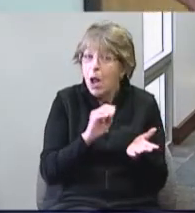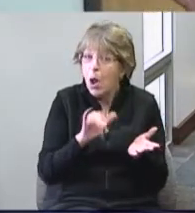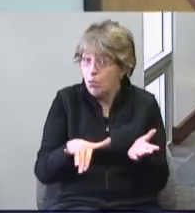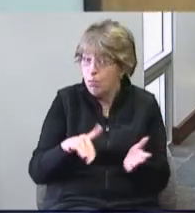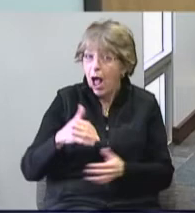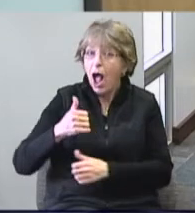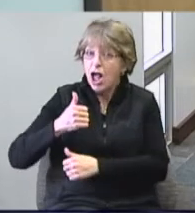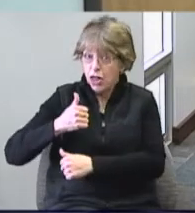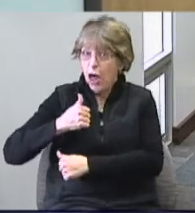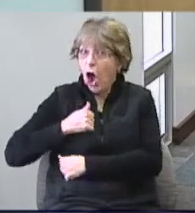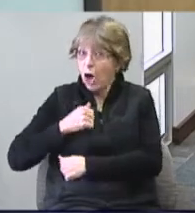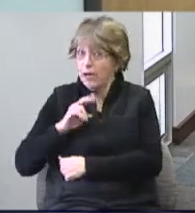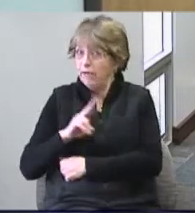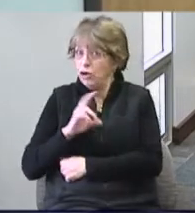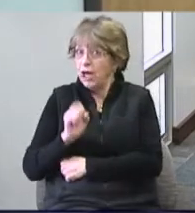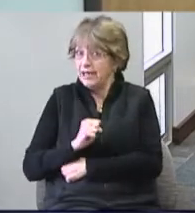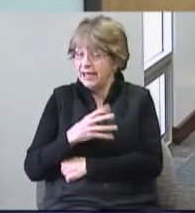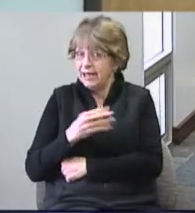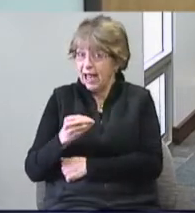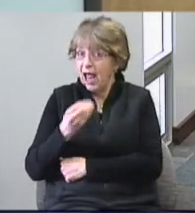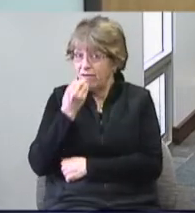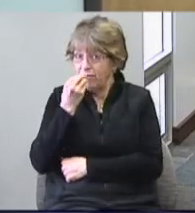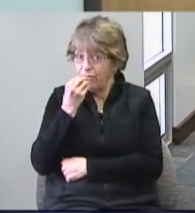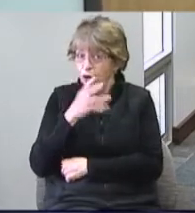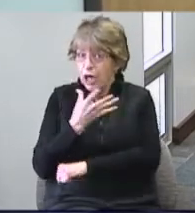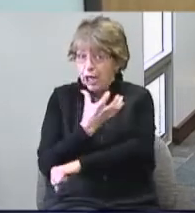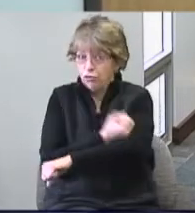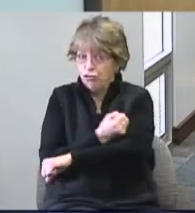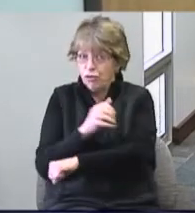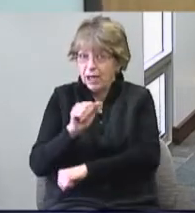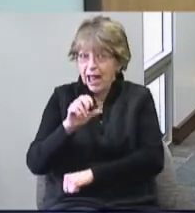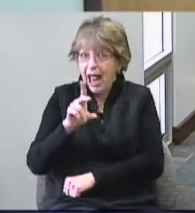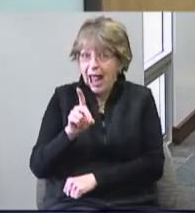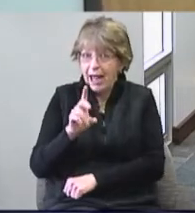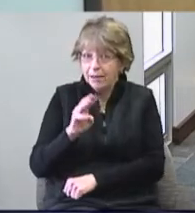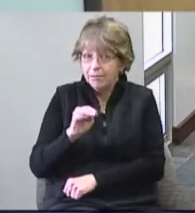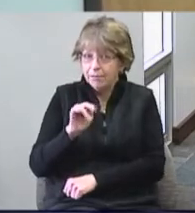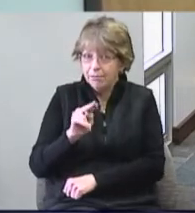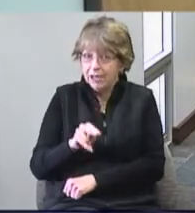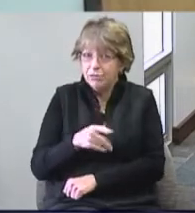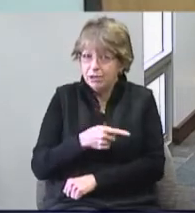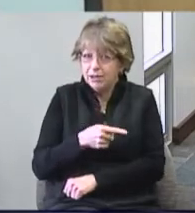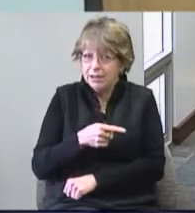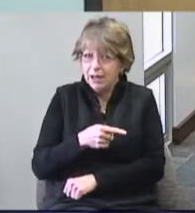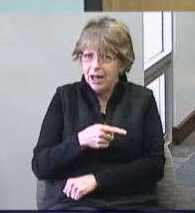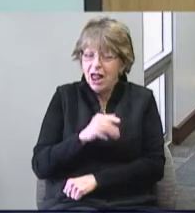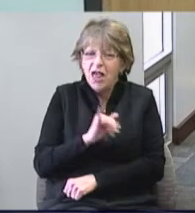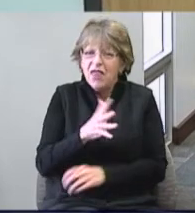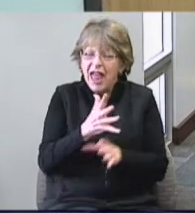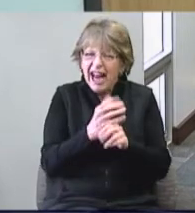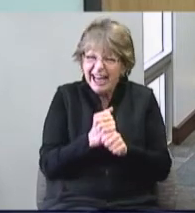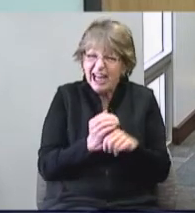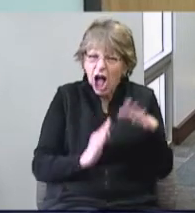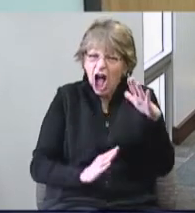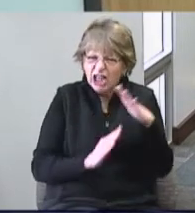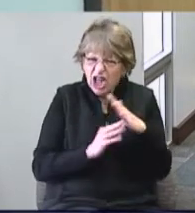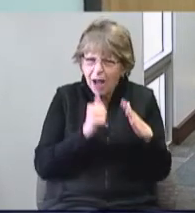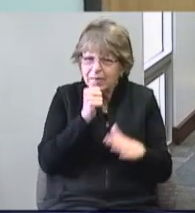Drug Administration, that this is a person who is trustworthy, who is entitled to top secret clearance, he can be